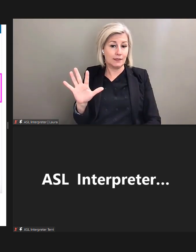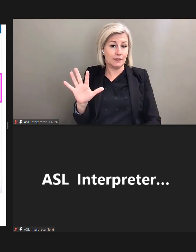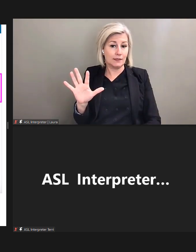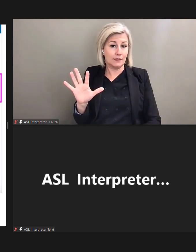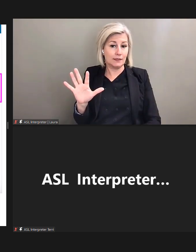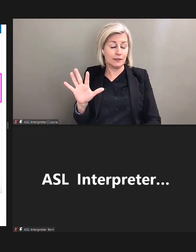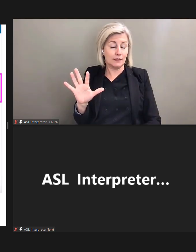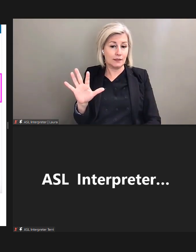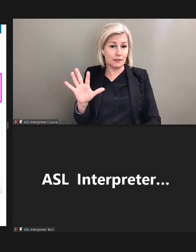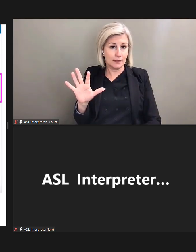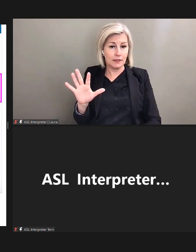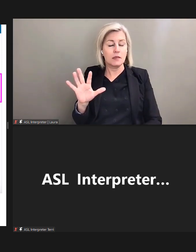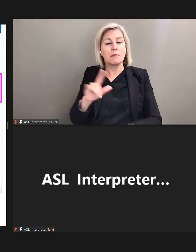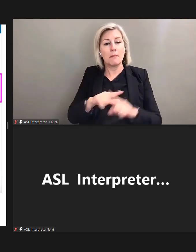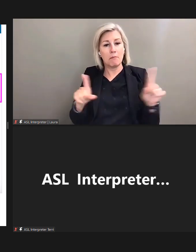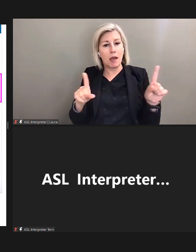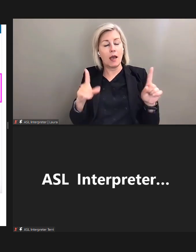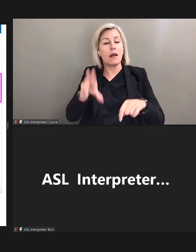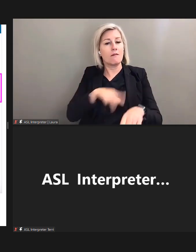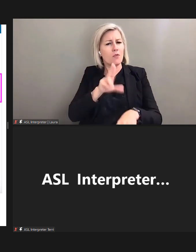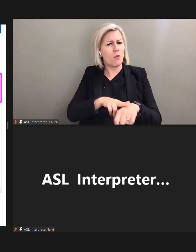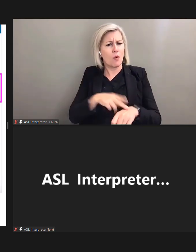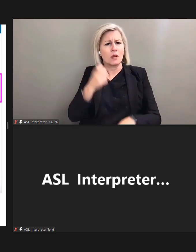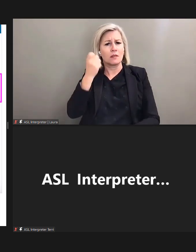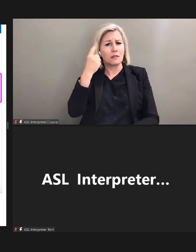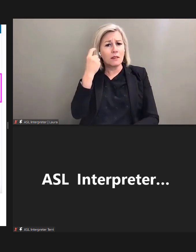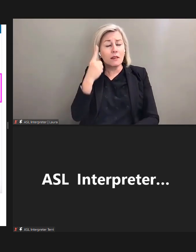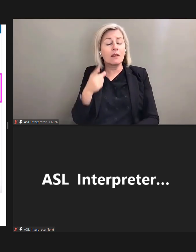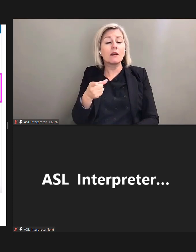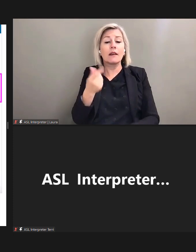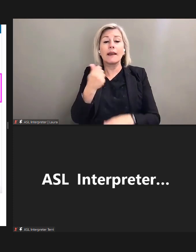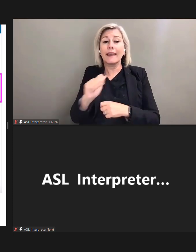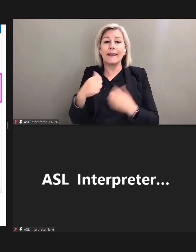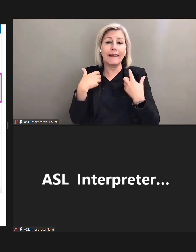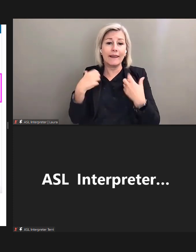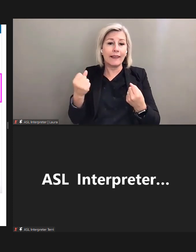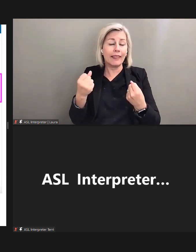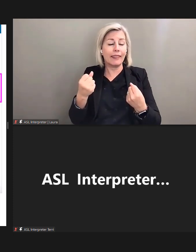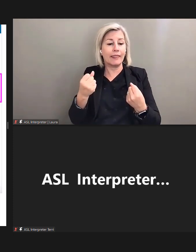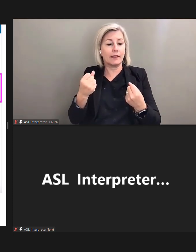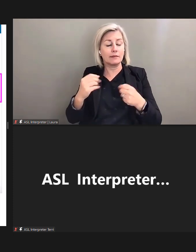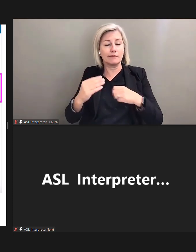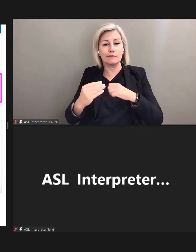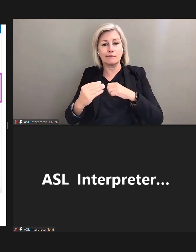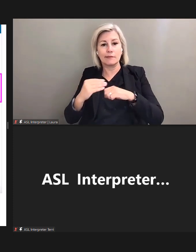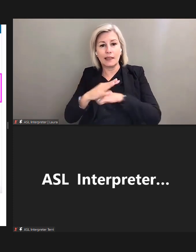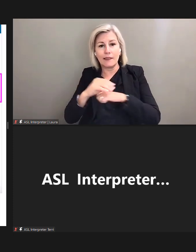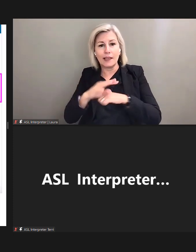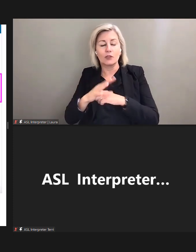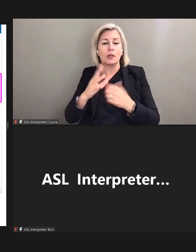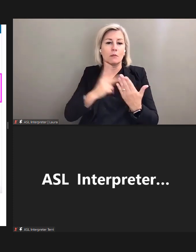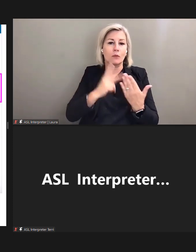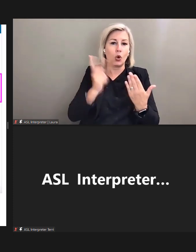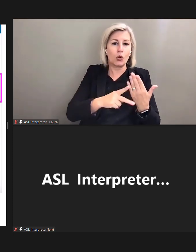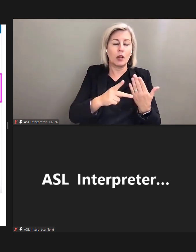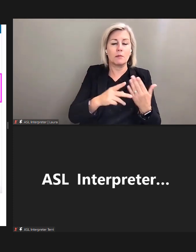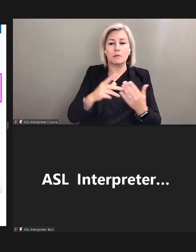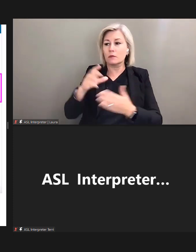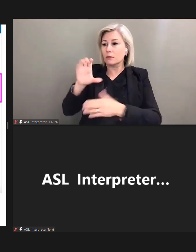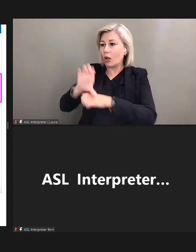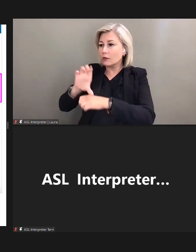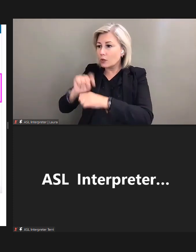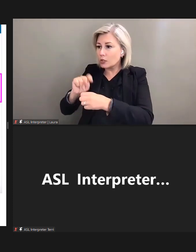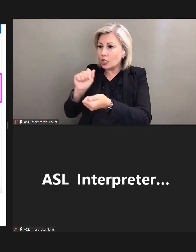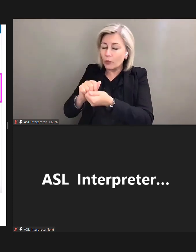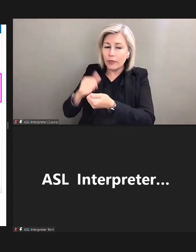course, taking into account your, any health advisory programs, consultation with audiologists and